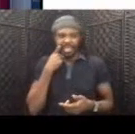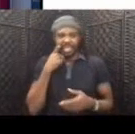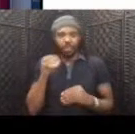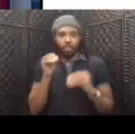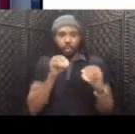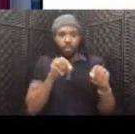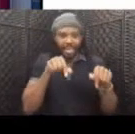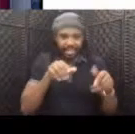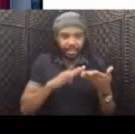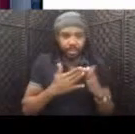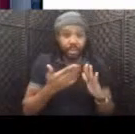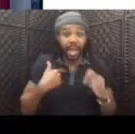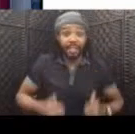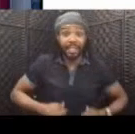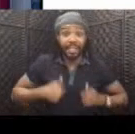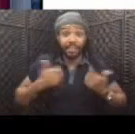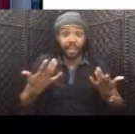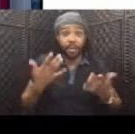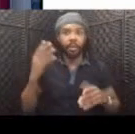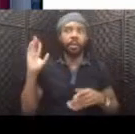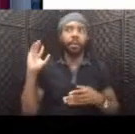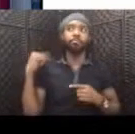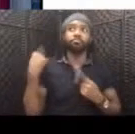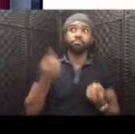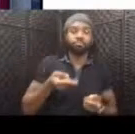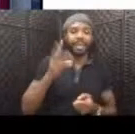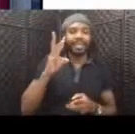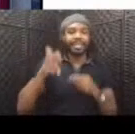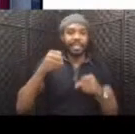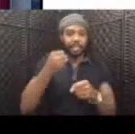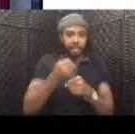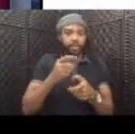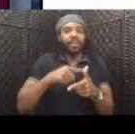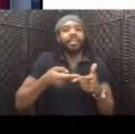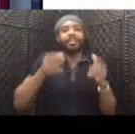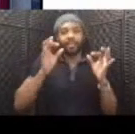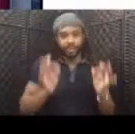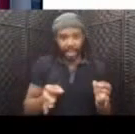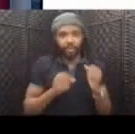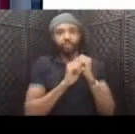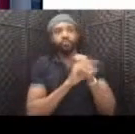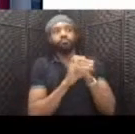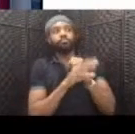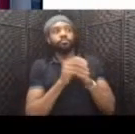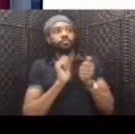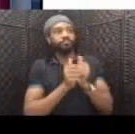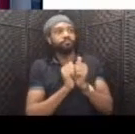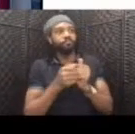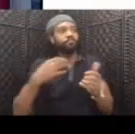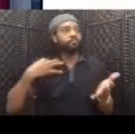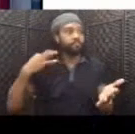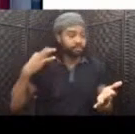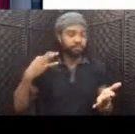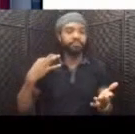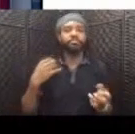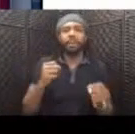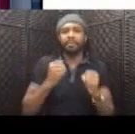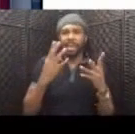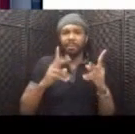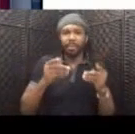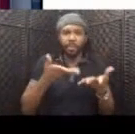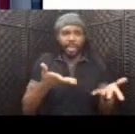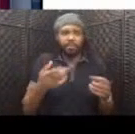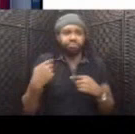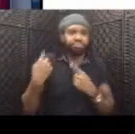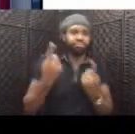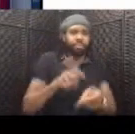here 6 years when I started my campaign, and this is an old community where people live here for generations. So for me, it was